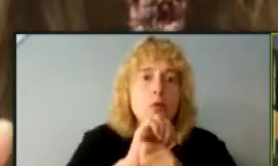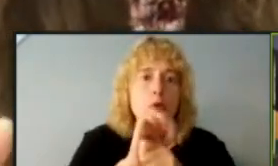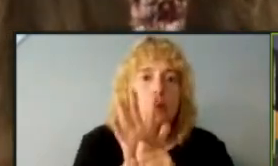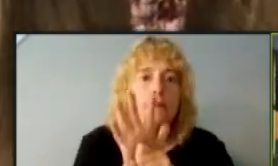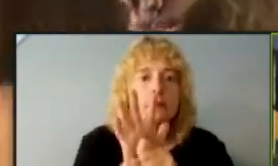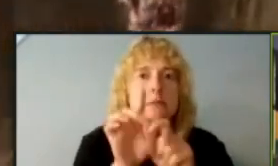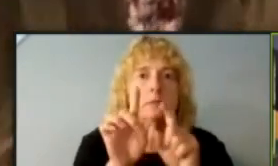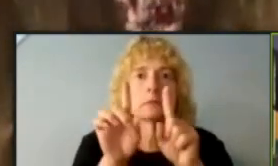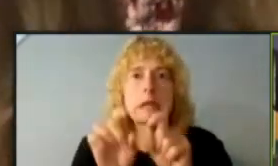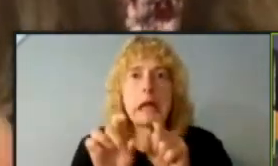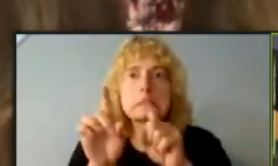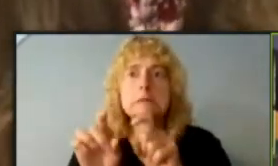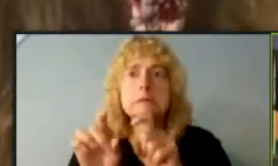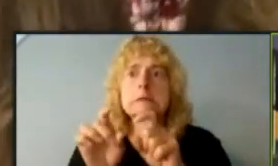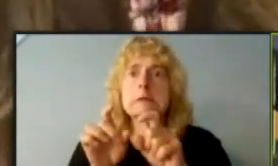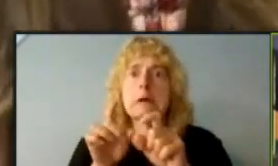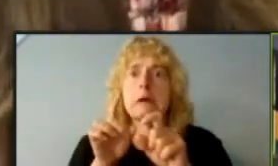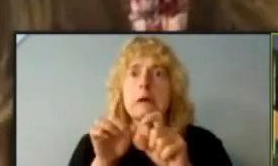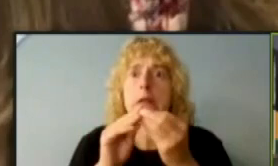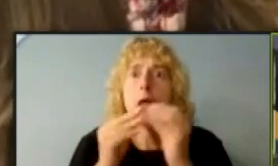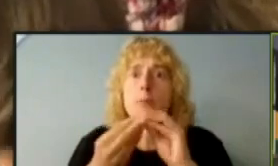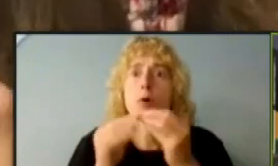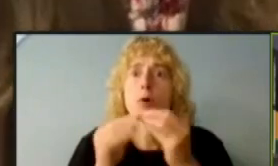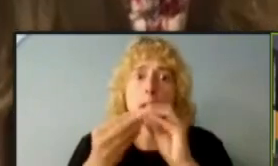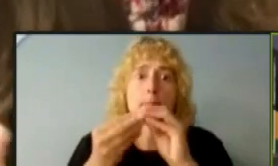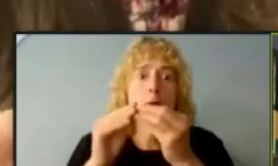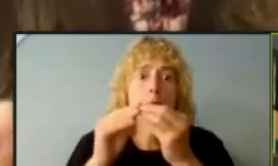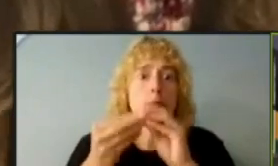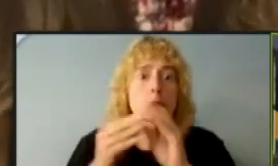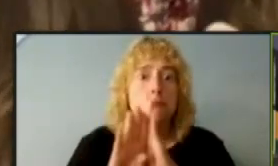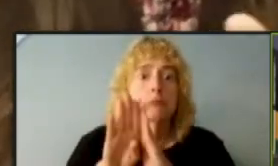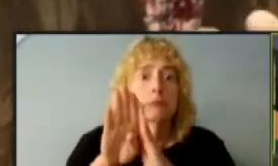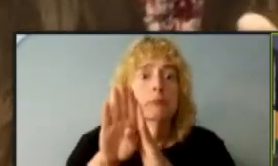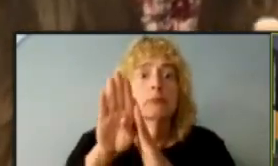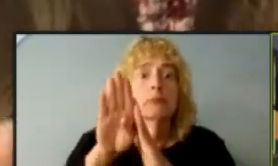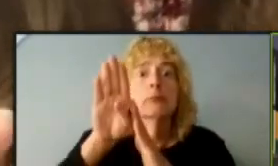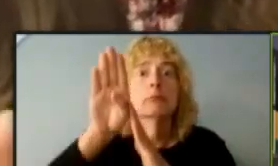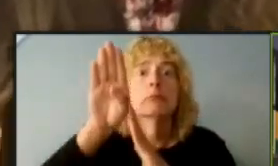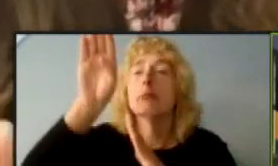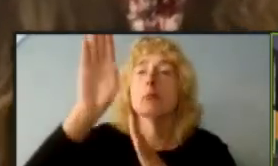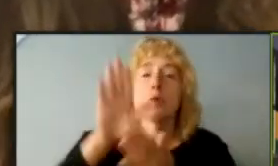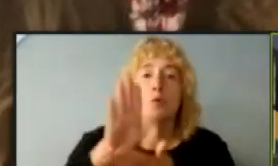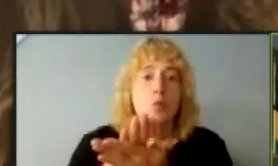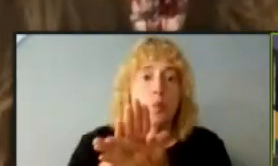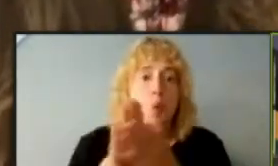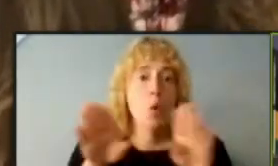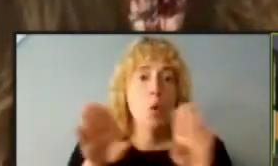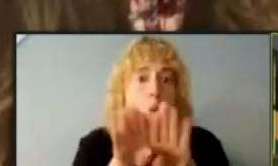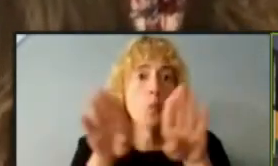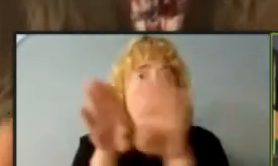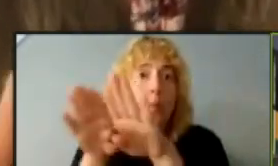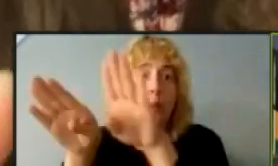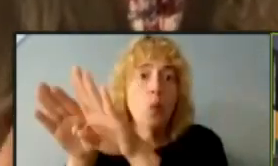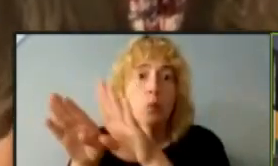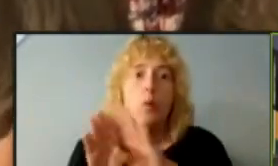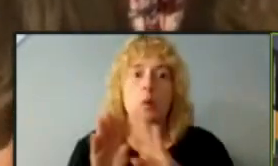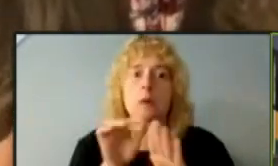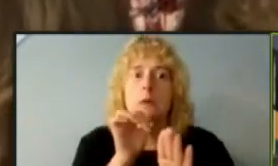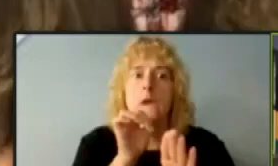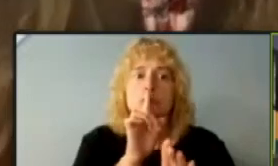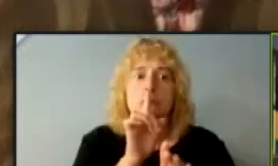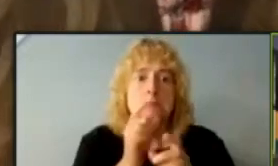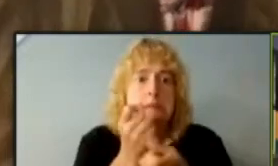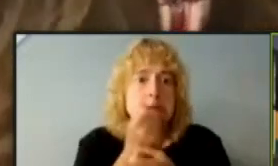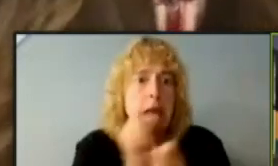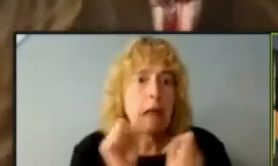were steadily inclining, and schools were closed. We weren't sure if they were safe or not. And it feels like